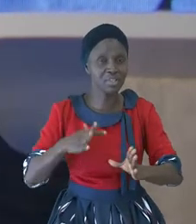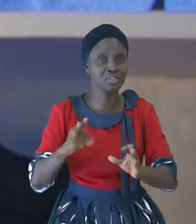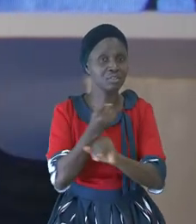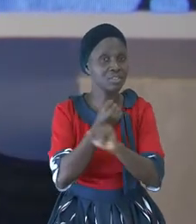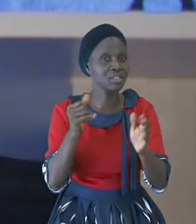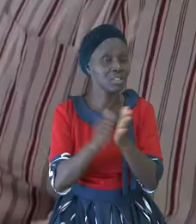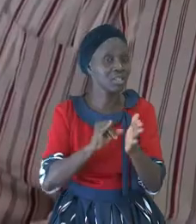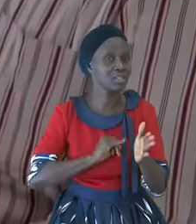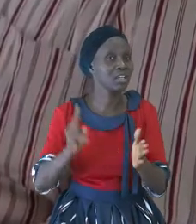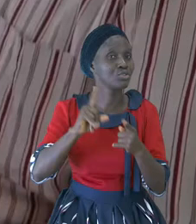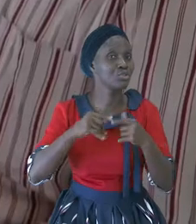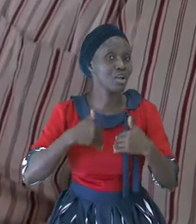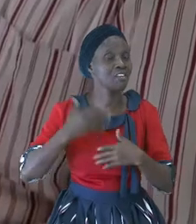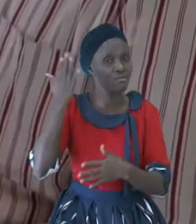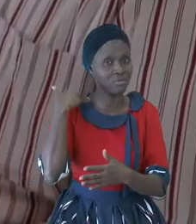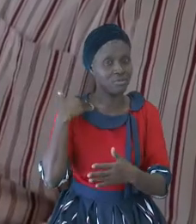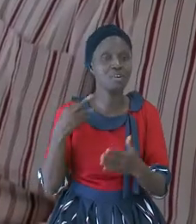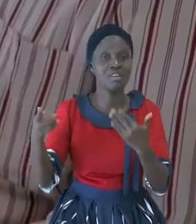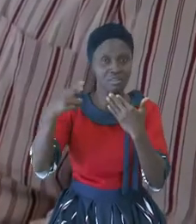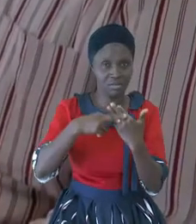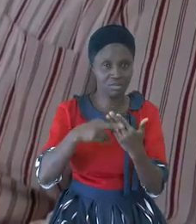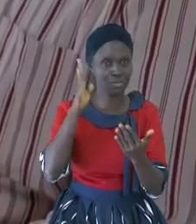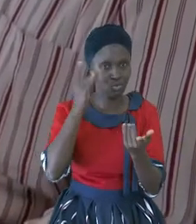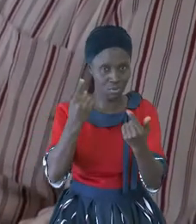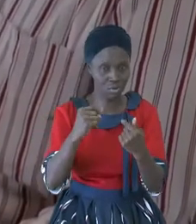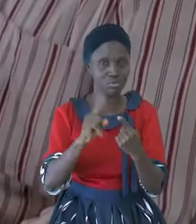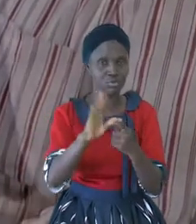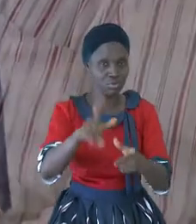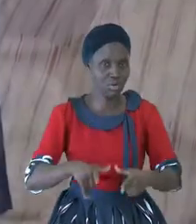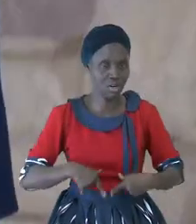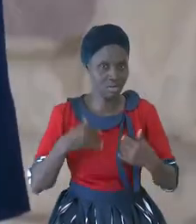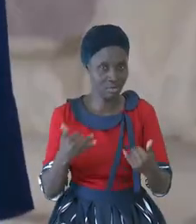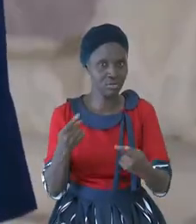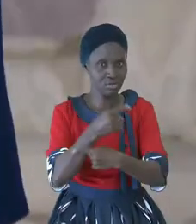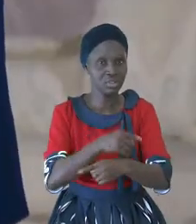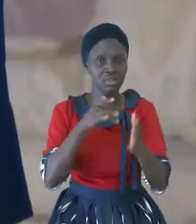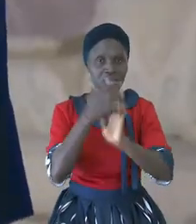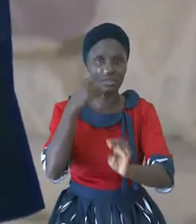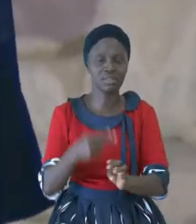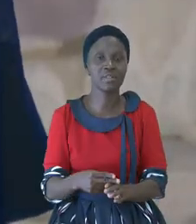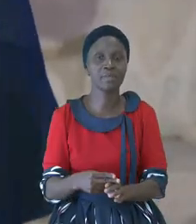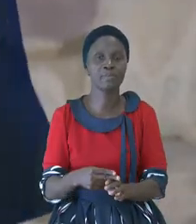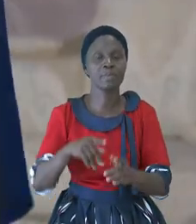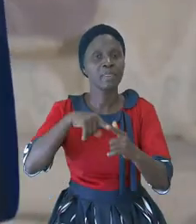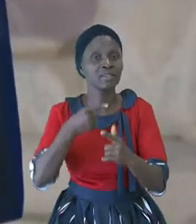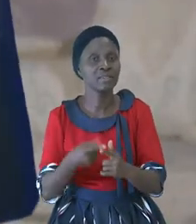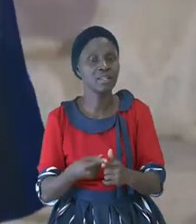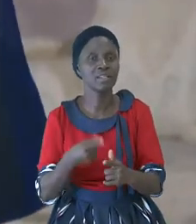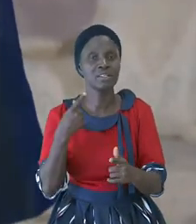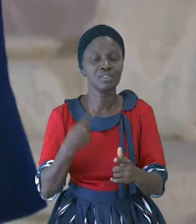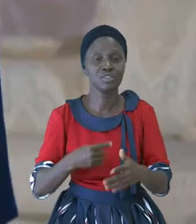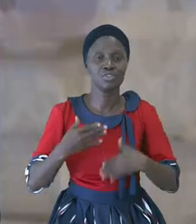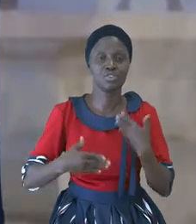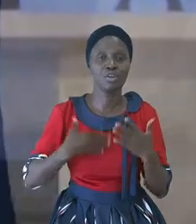Restoration today in your life in Jesus' name. And then if the joy of salvation can be